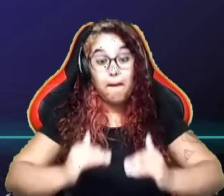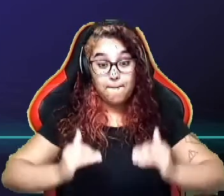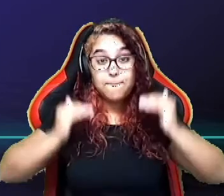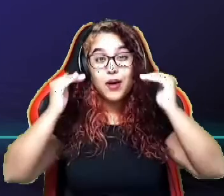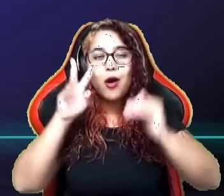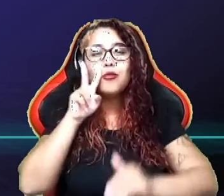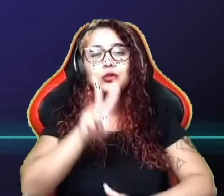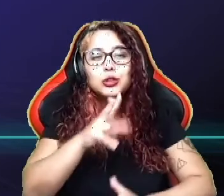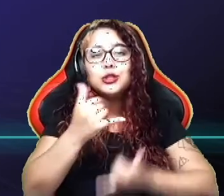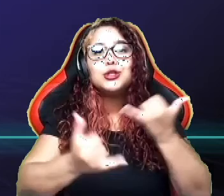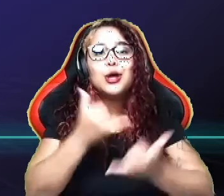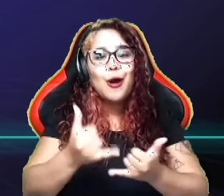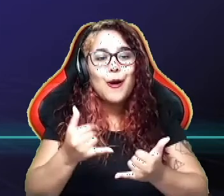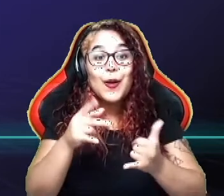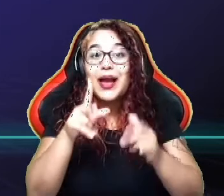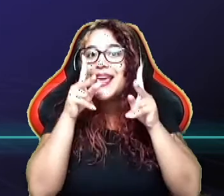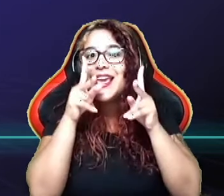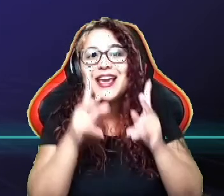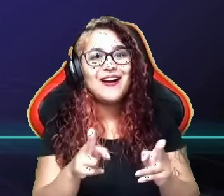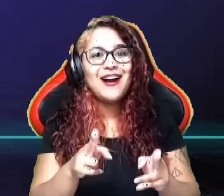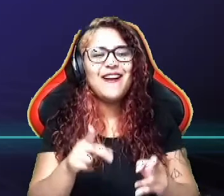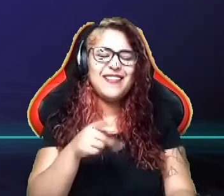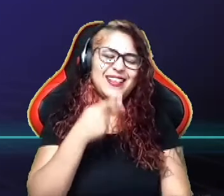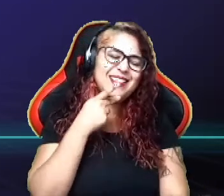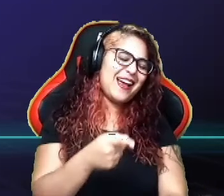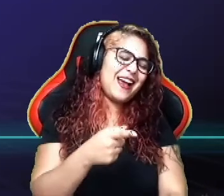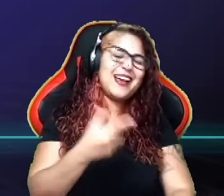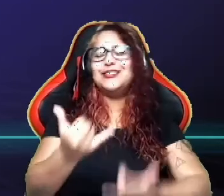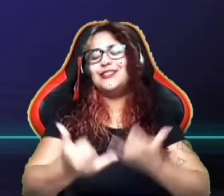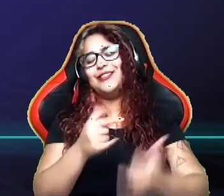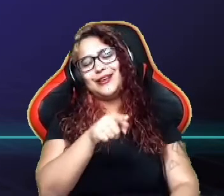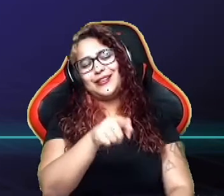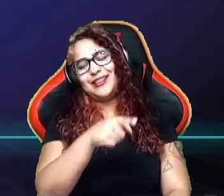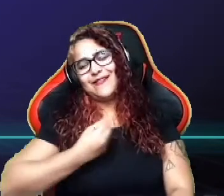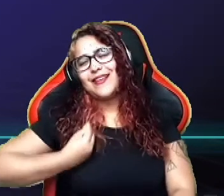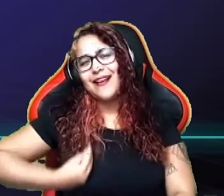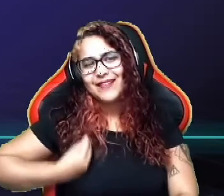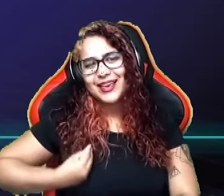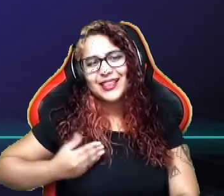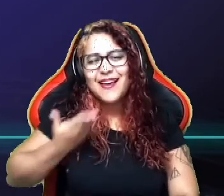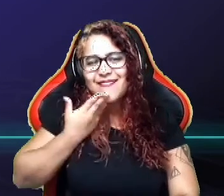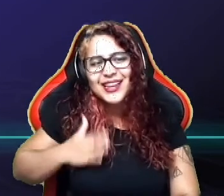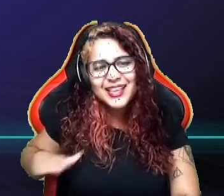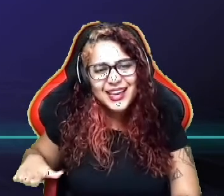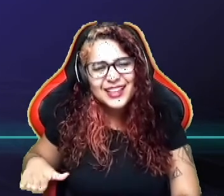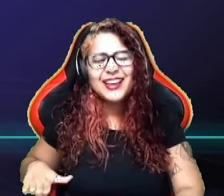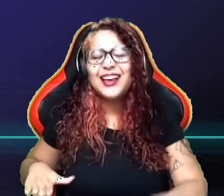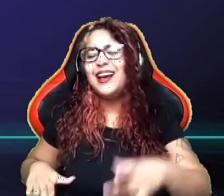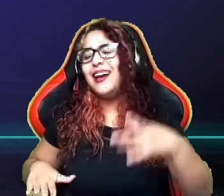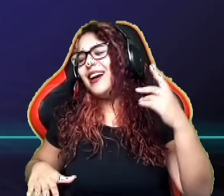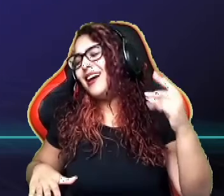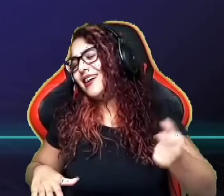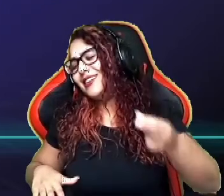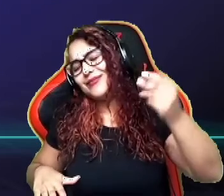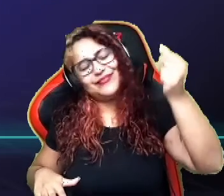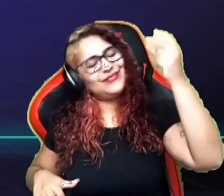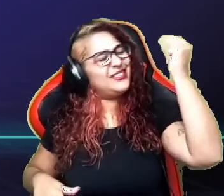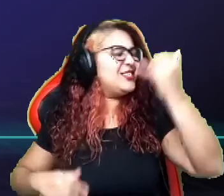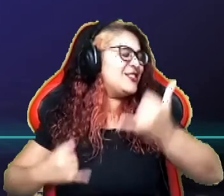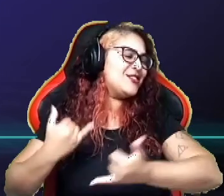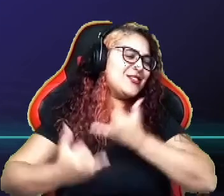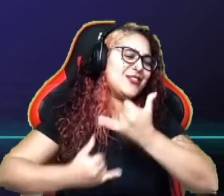adolescents, still blows us away because people look at that today. Oh, I played this so often. I played this so much. I